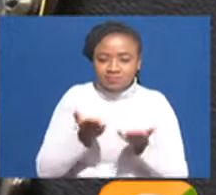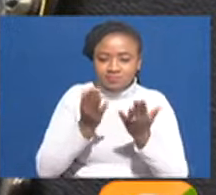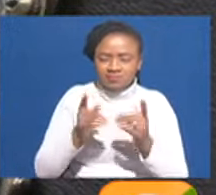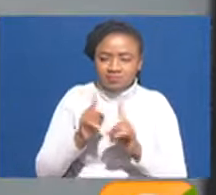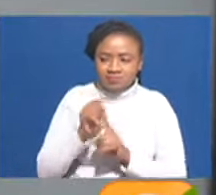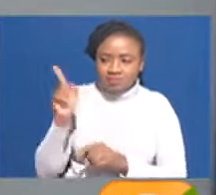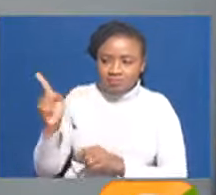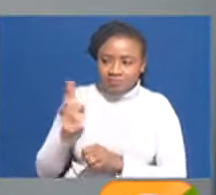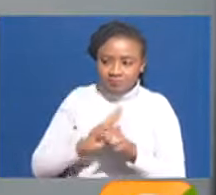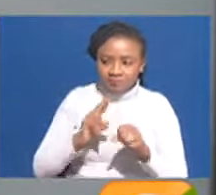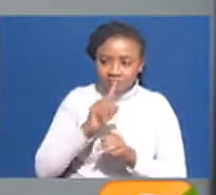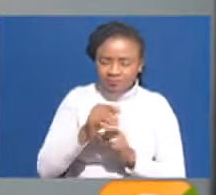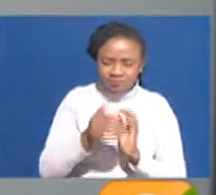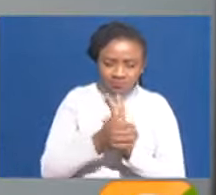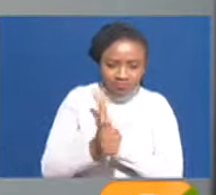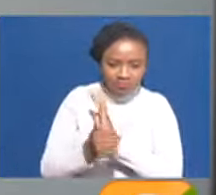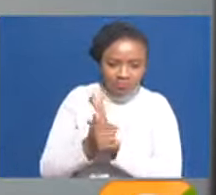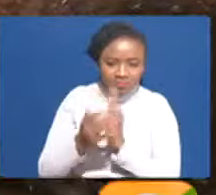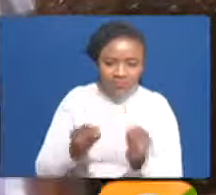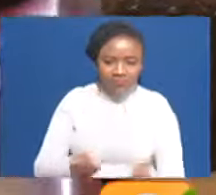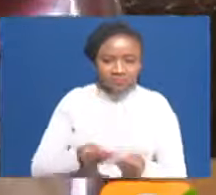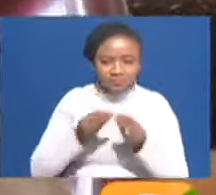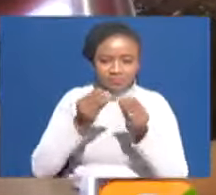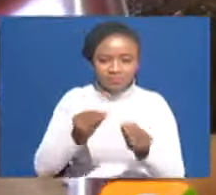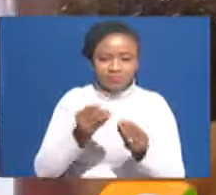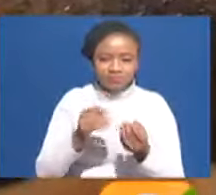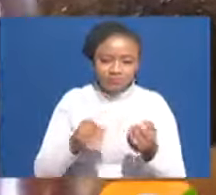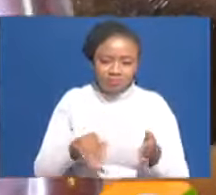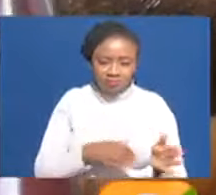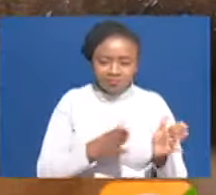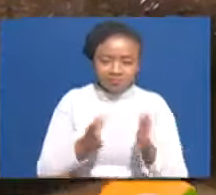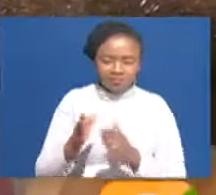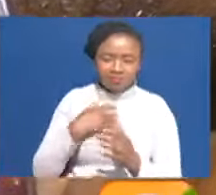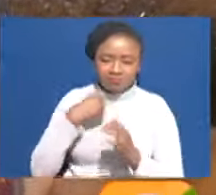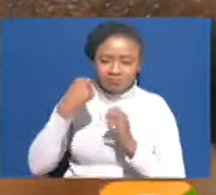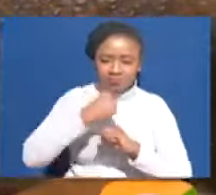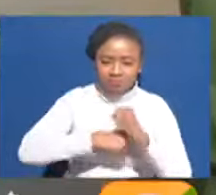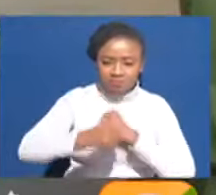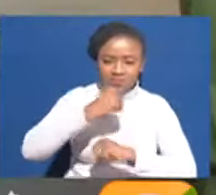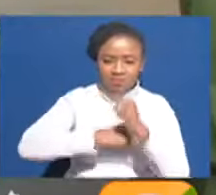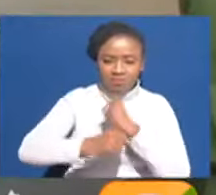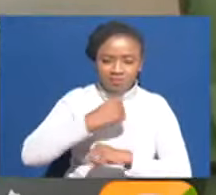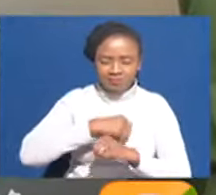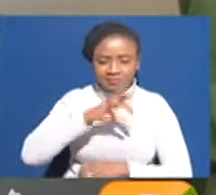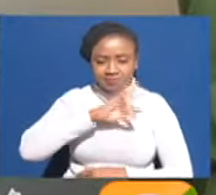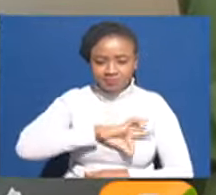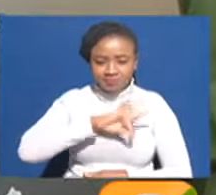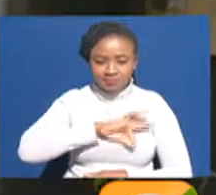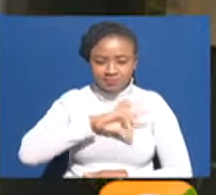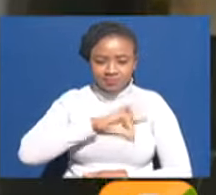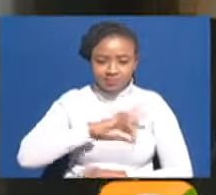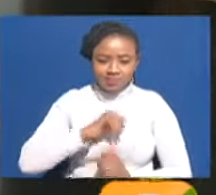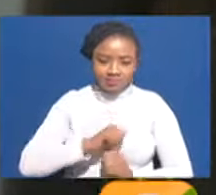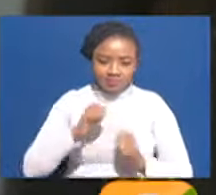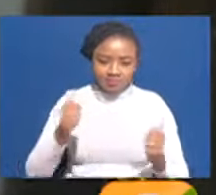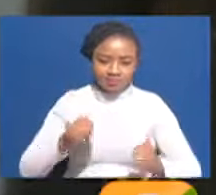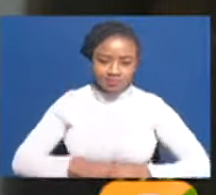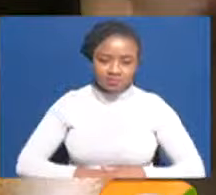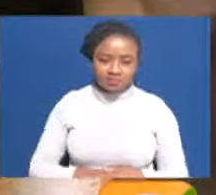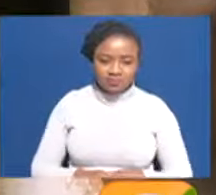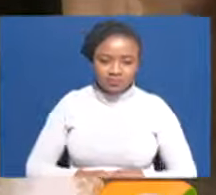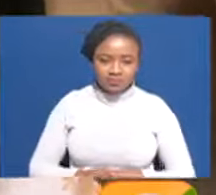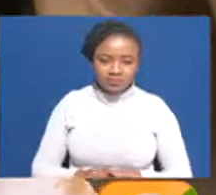with his dream career to give him an edge in what he does to earn a living, which he does clad in engineering